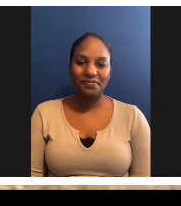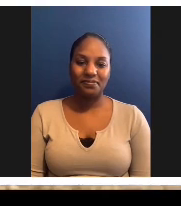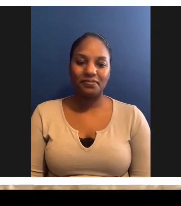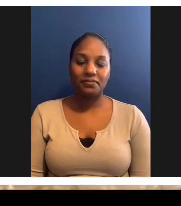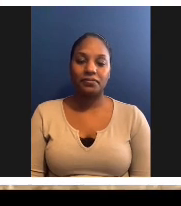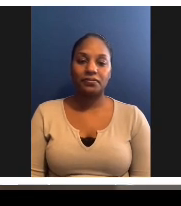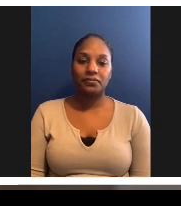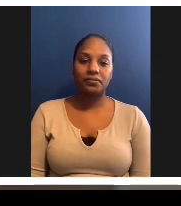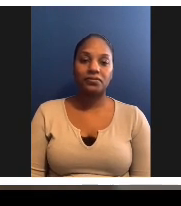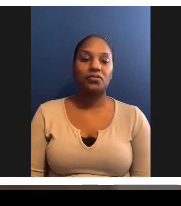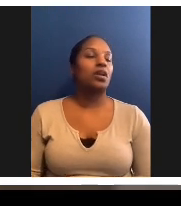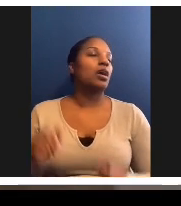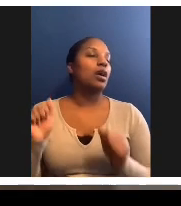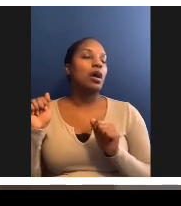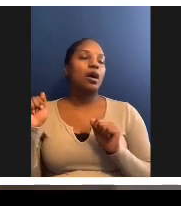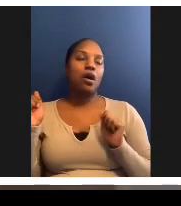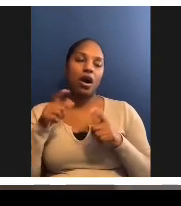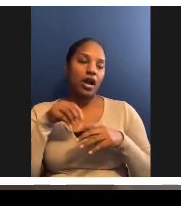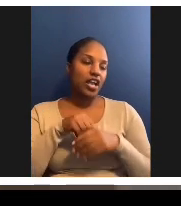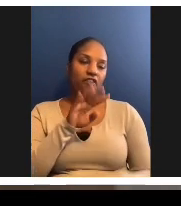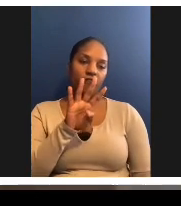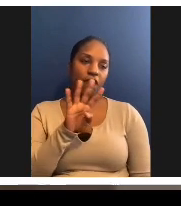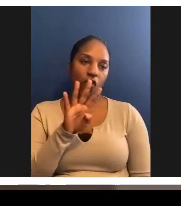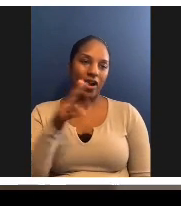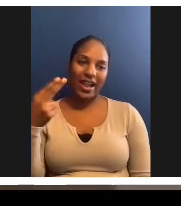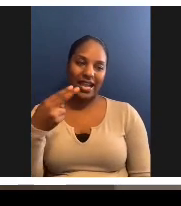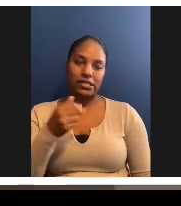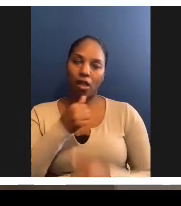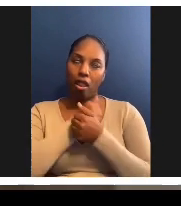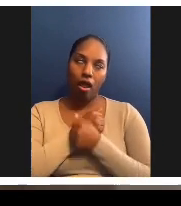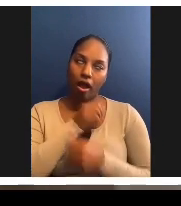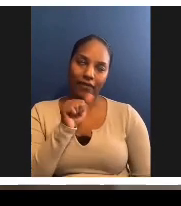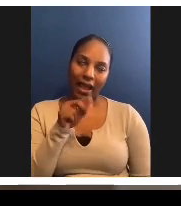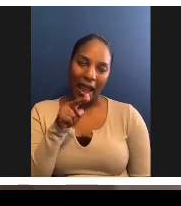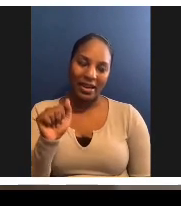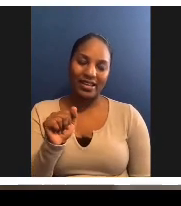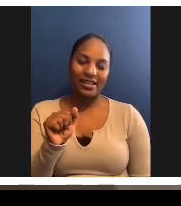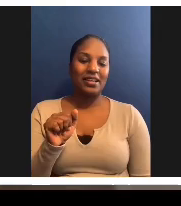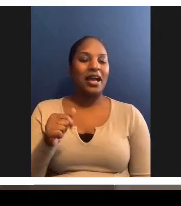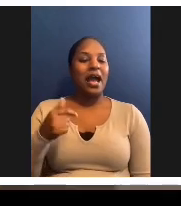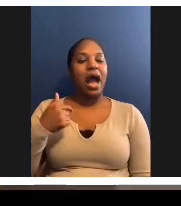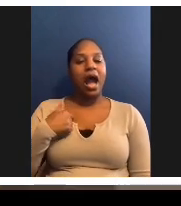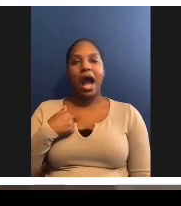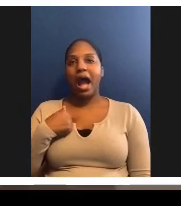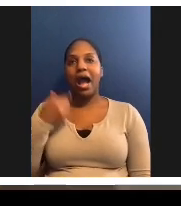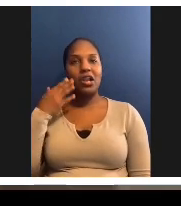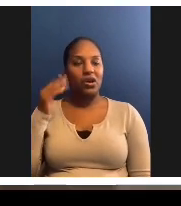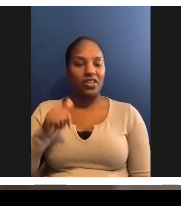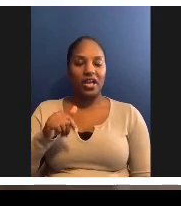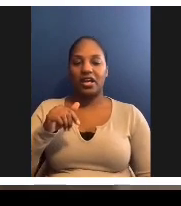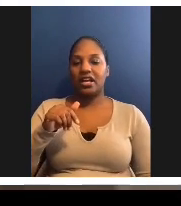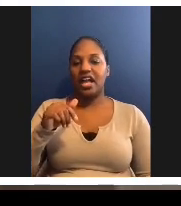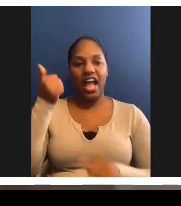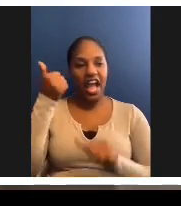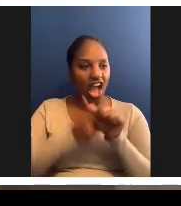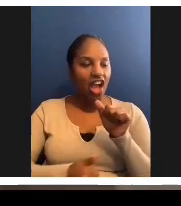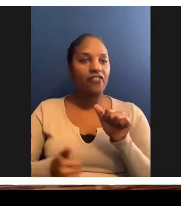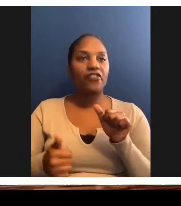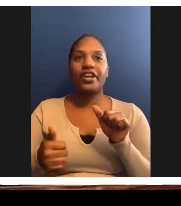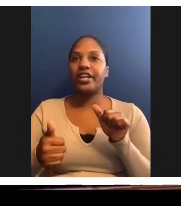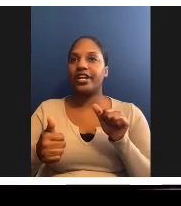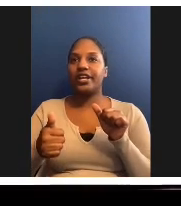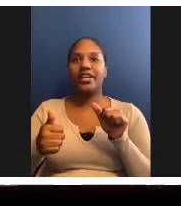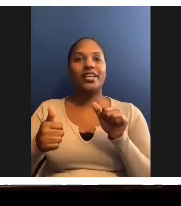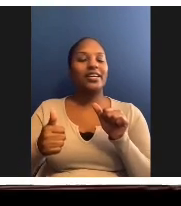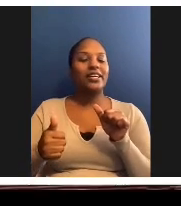Everybody in 4-H loves Anna. I don't think there's a single 4-H member or volunteer in Wood County that does not know Anna Smith.